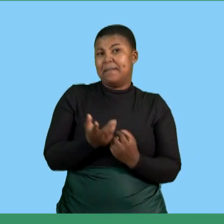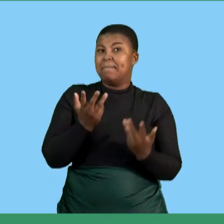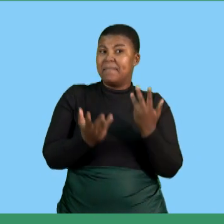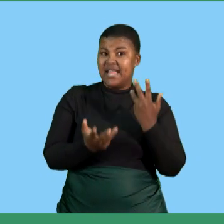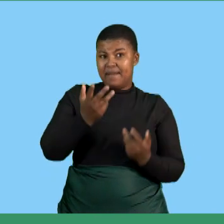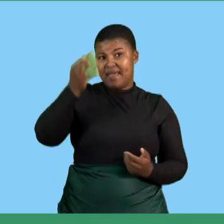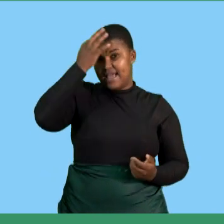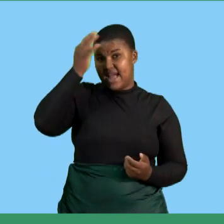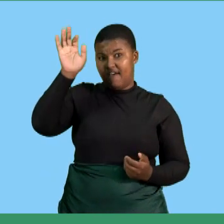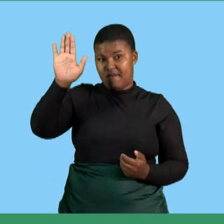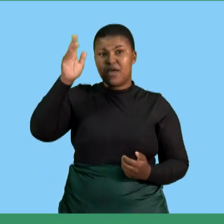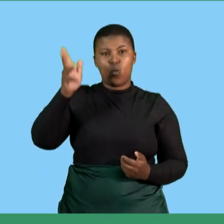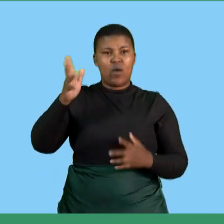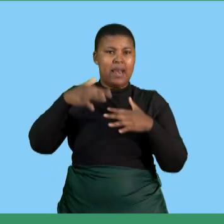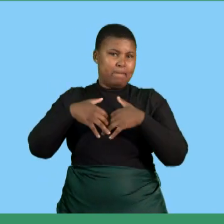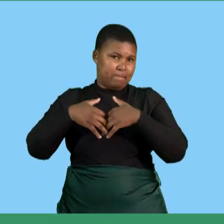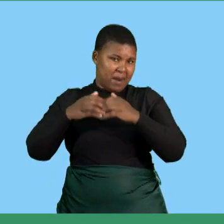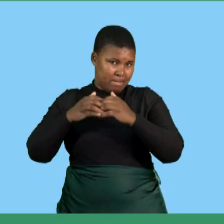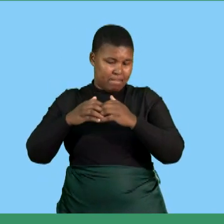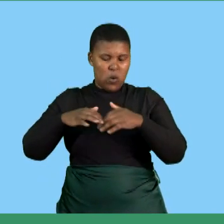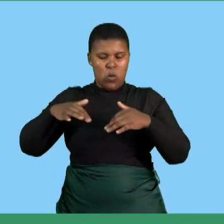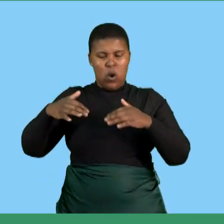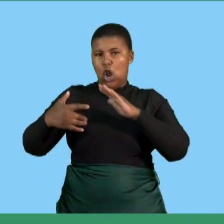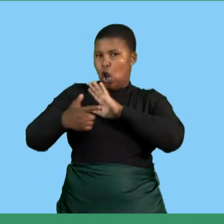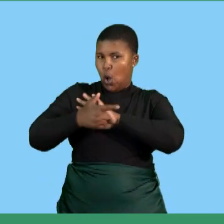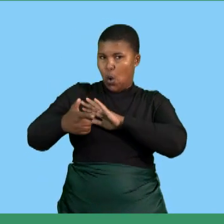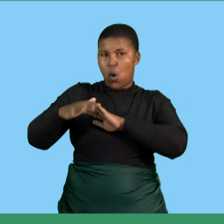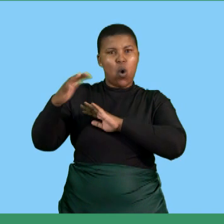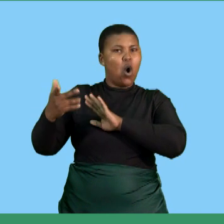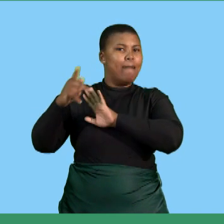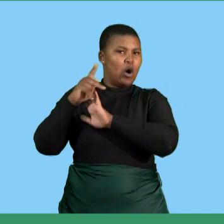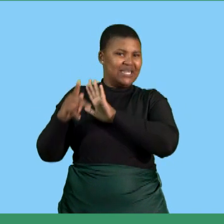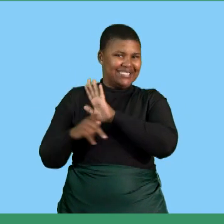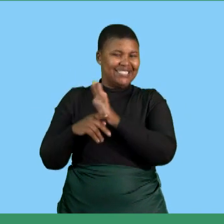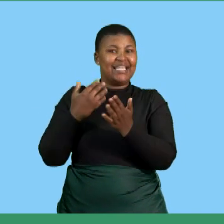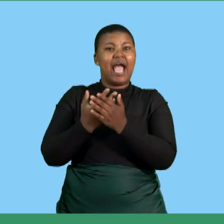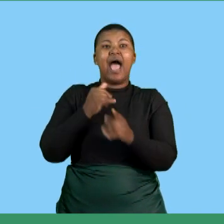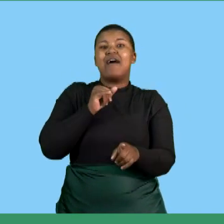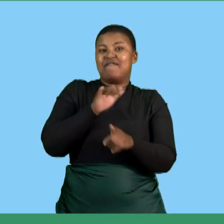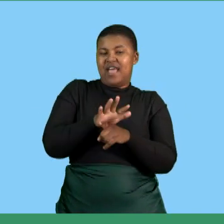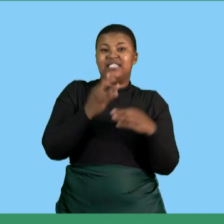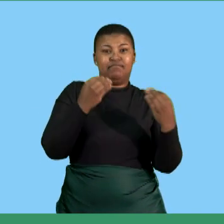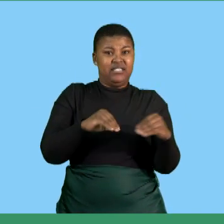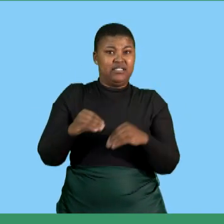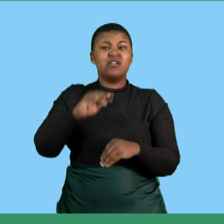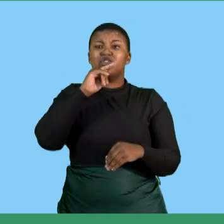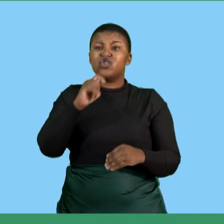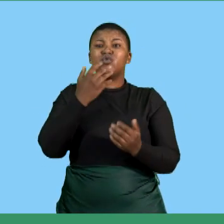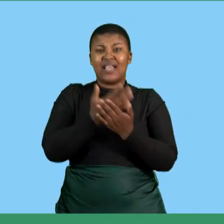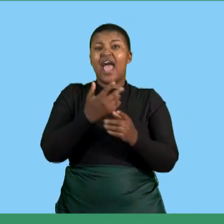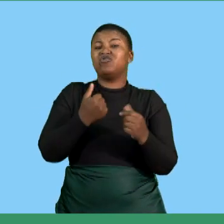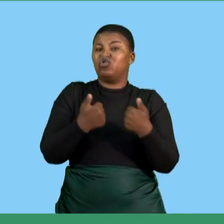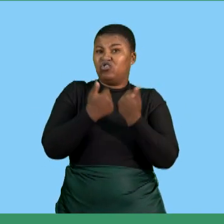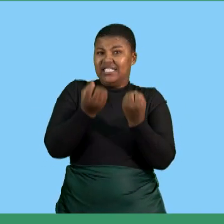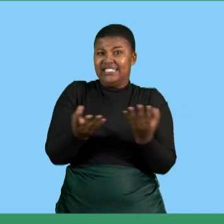the government will make a policy or a law that can influence your business. And this can pose a challenge to